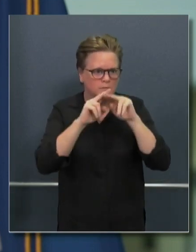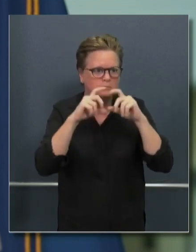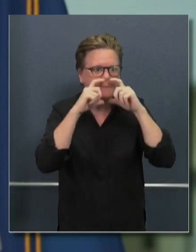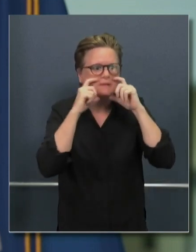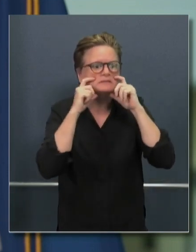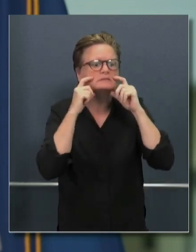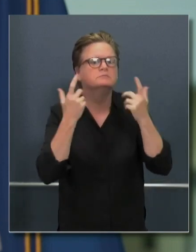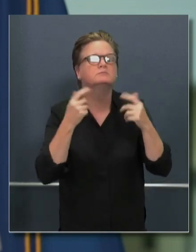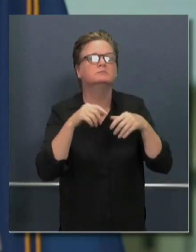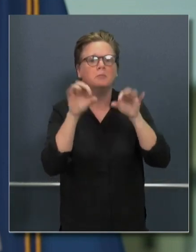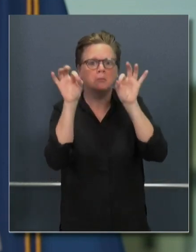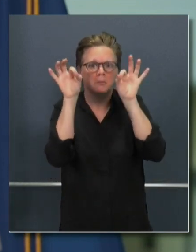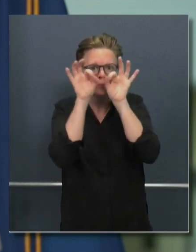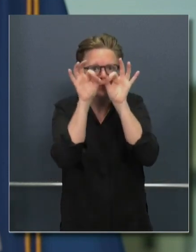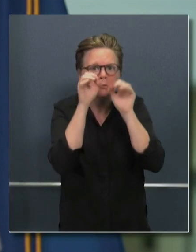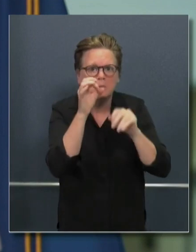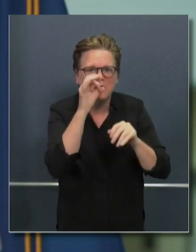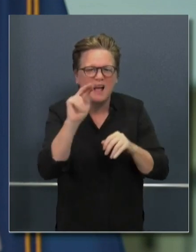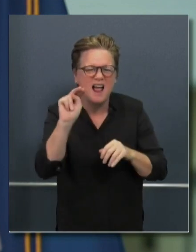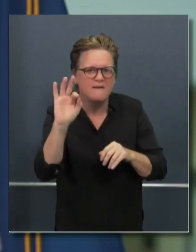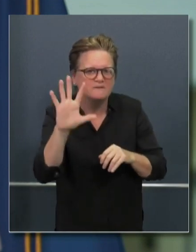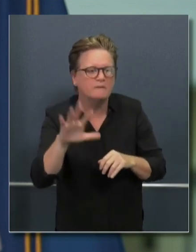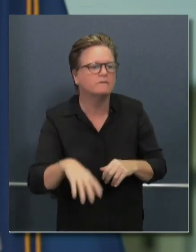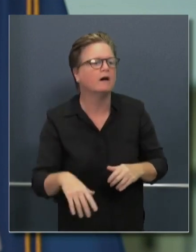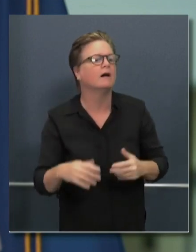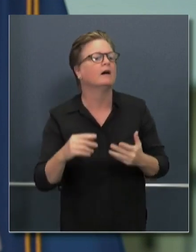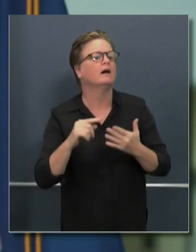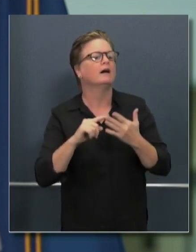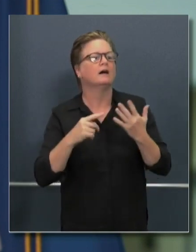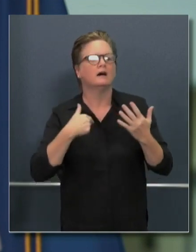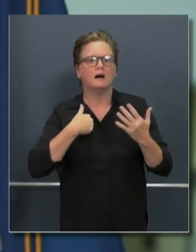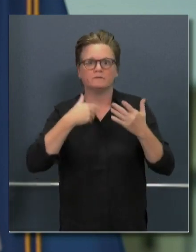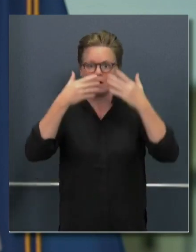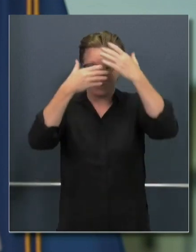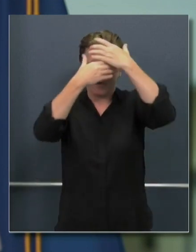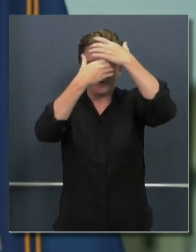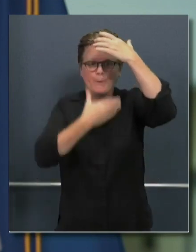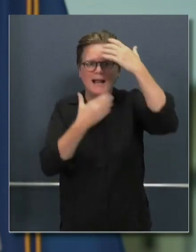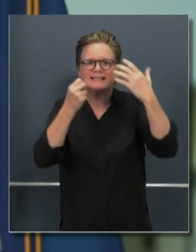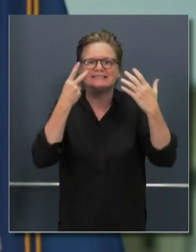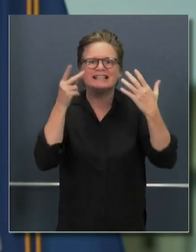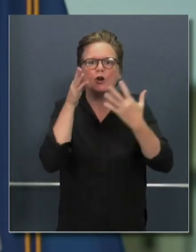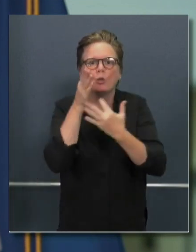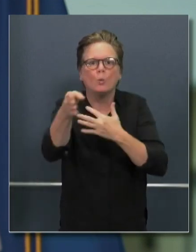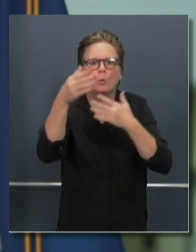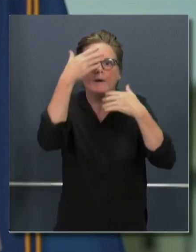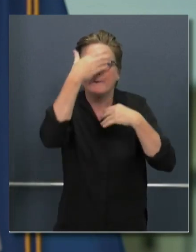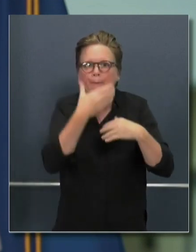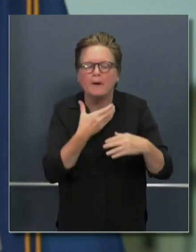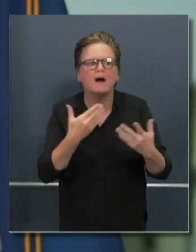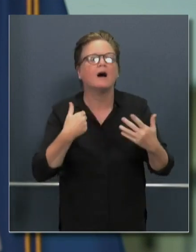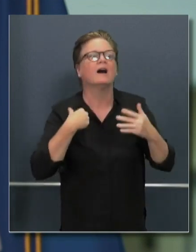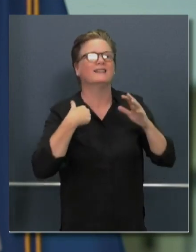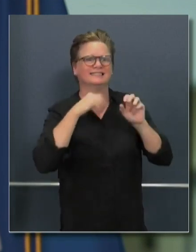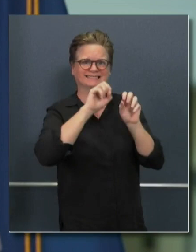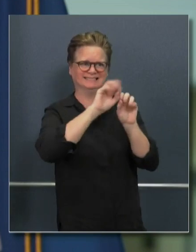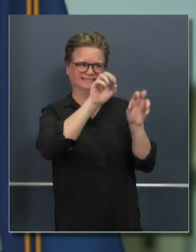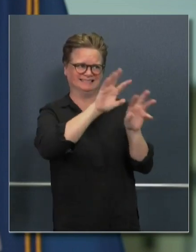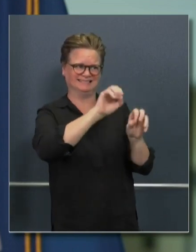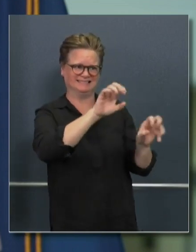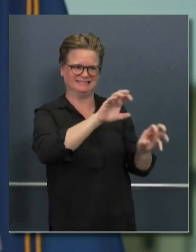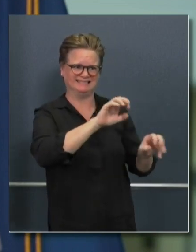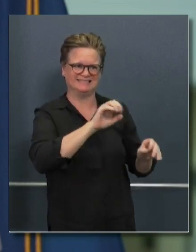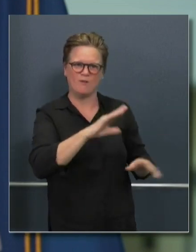now these N95 masks, millions that we are distributing in real time to help support those counties as they